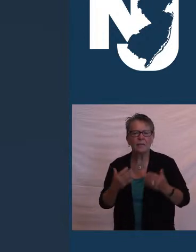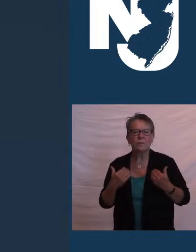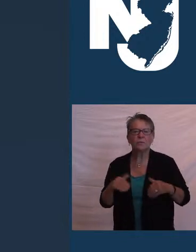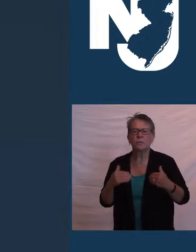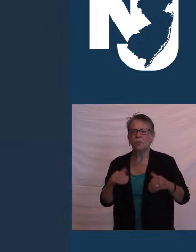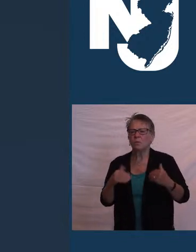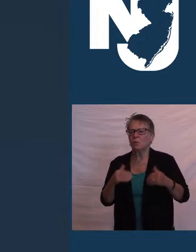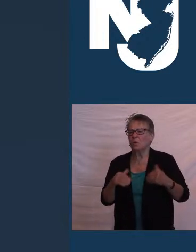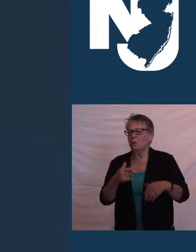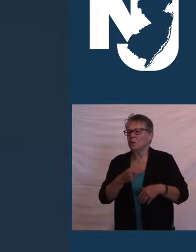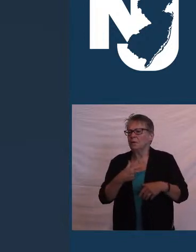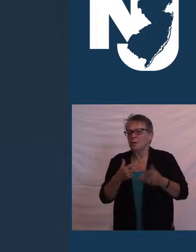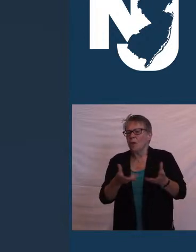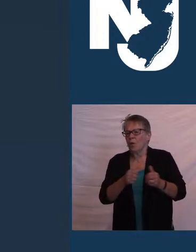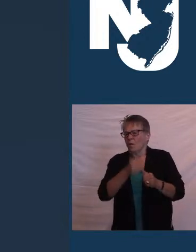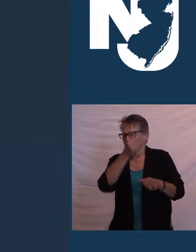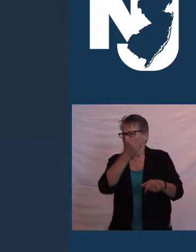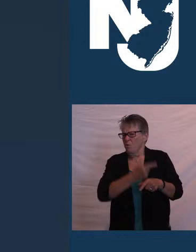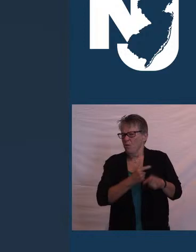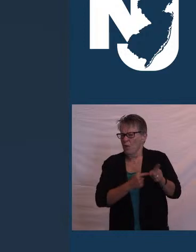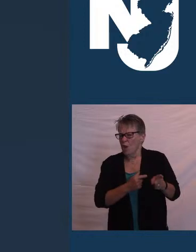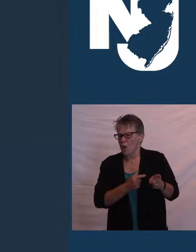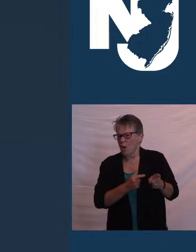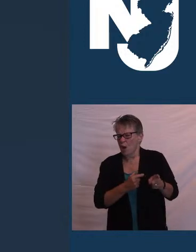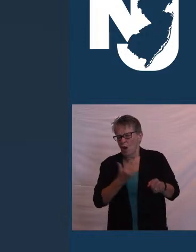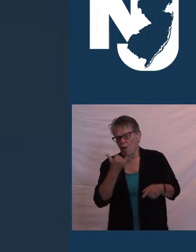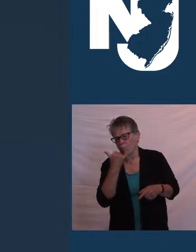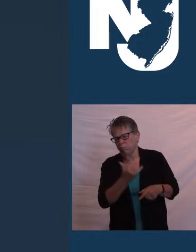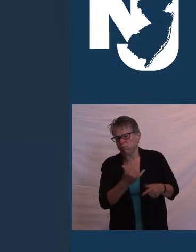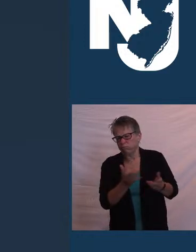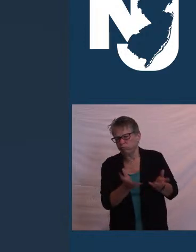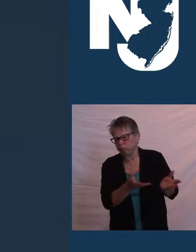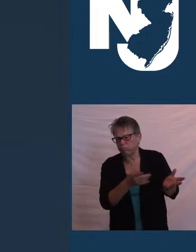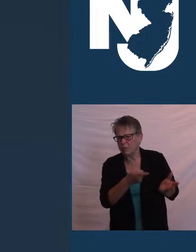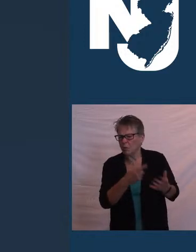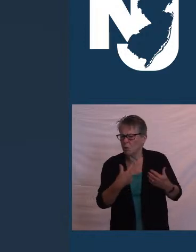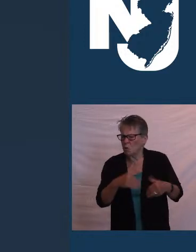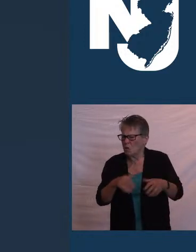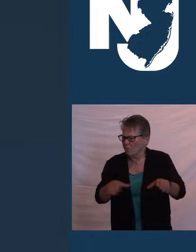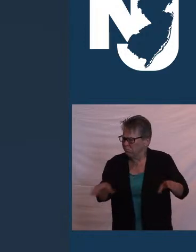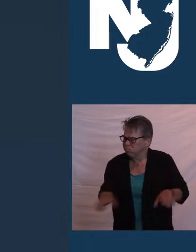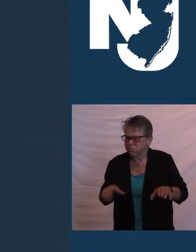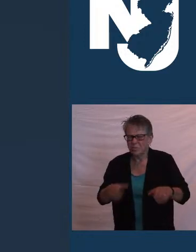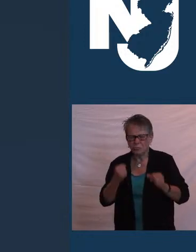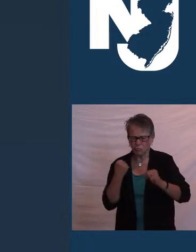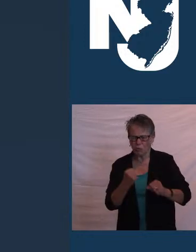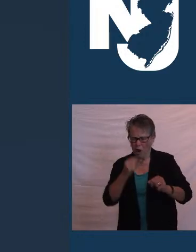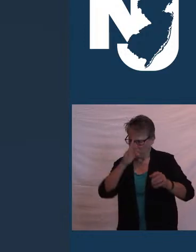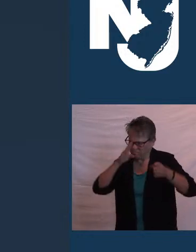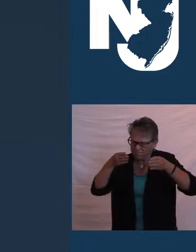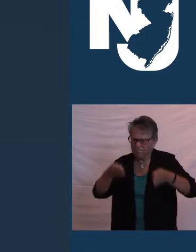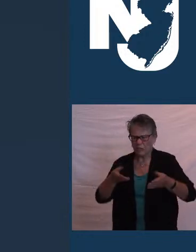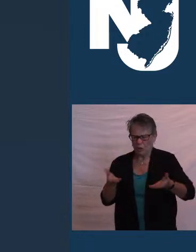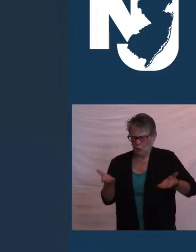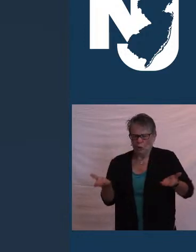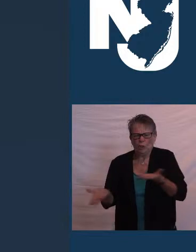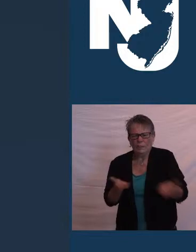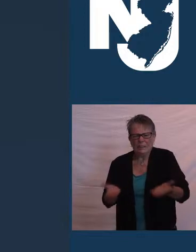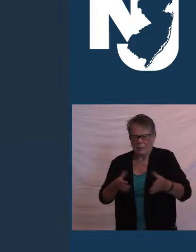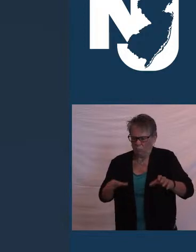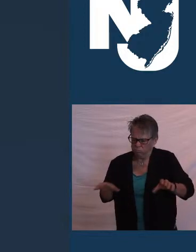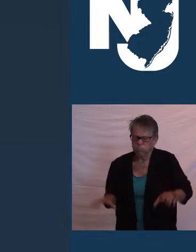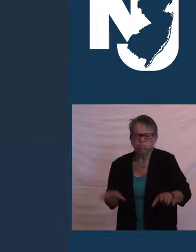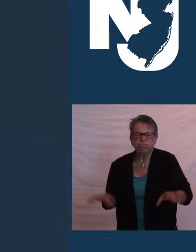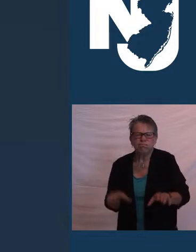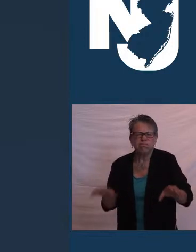Wednesday. For all Tim did in the line of service, we are forever grateful. May Tim's example shine on, not just in the family he